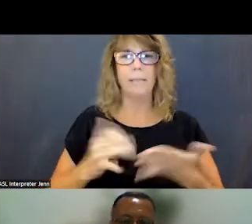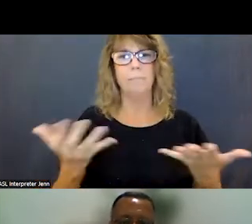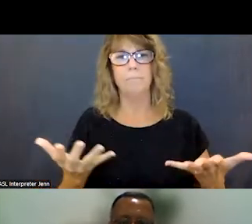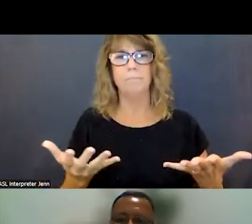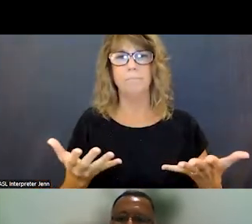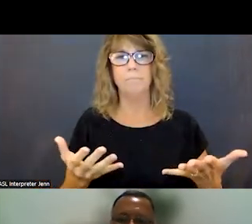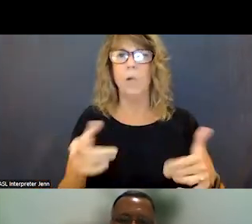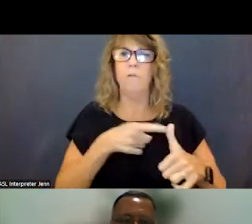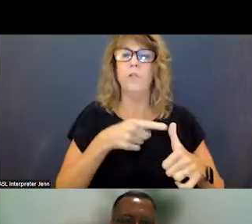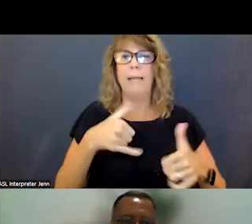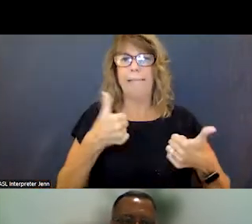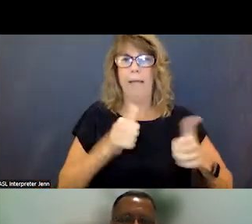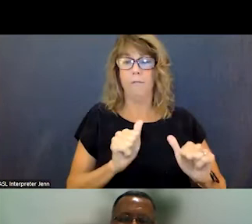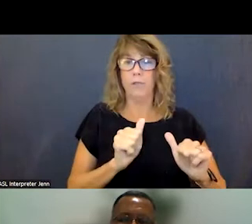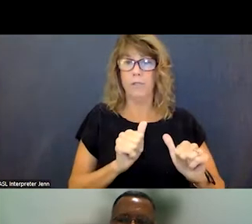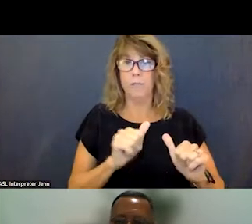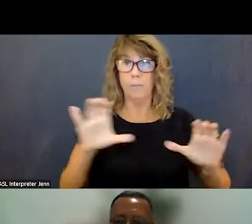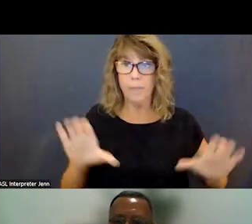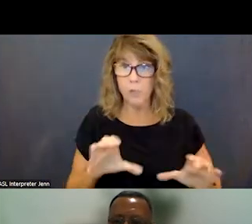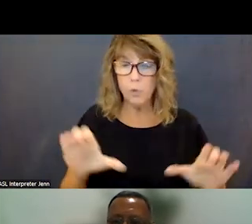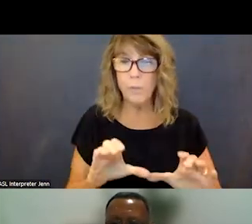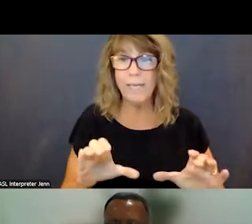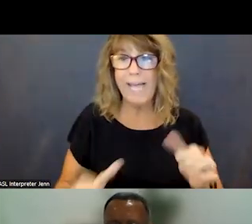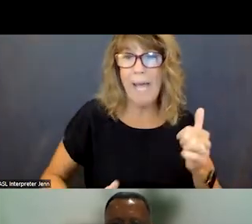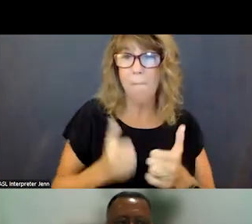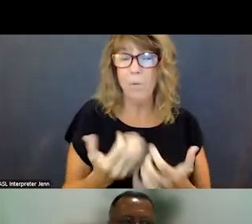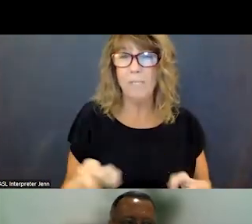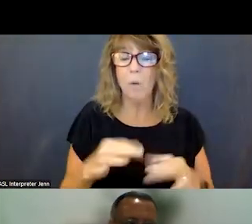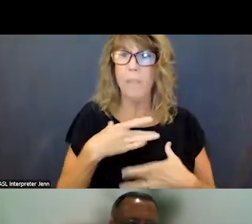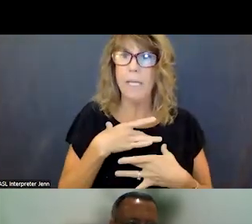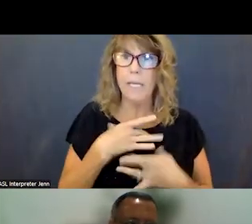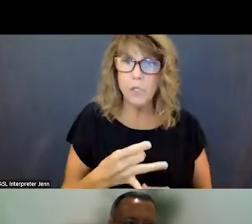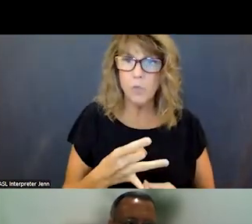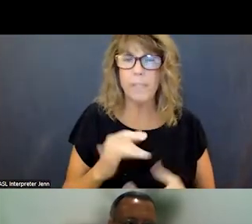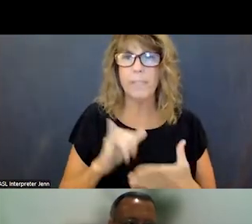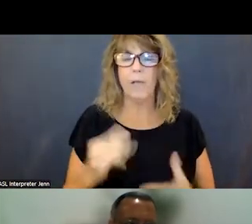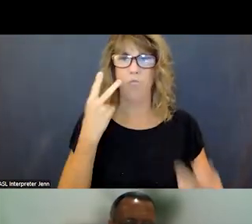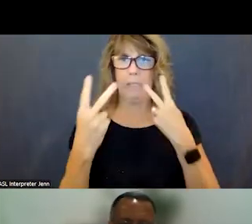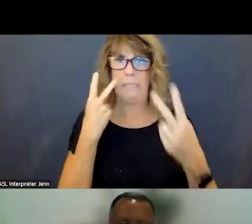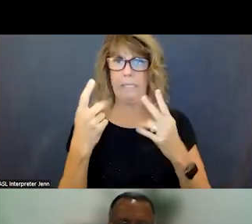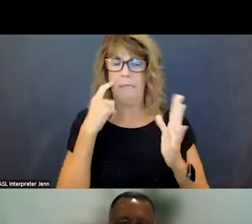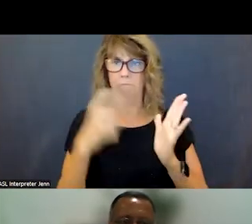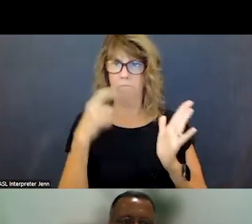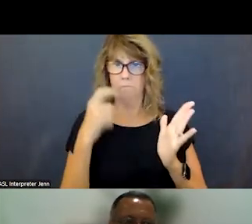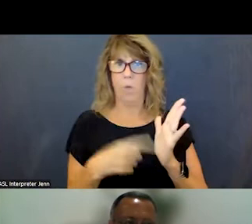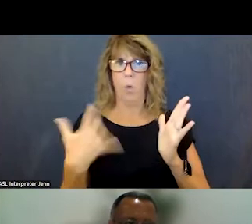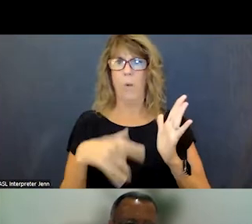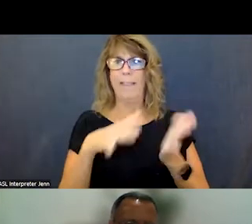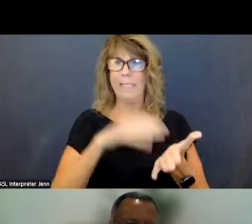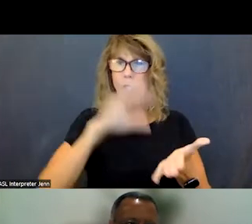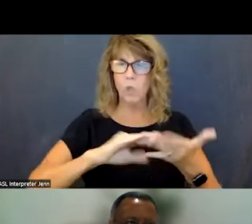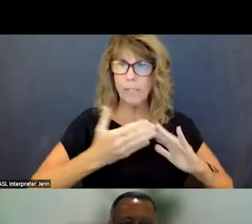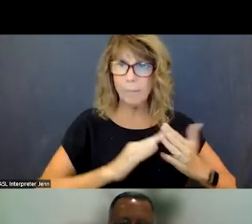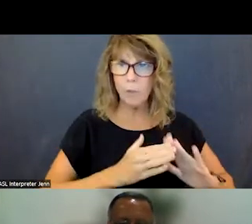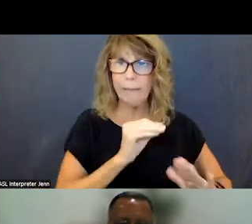the efforts that have gone into it, and most of all, the interest that has been seen in this learning community and